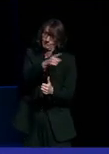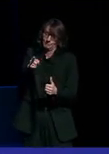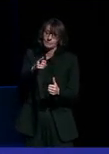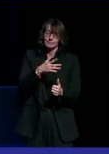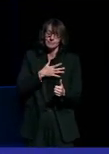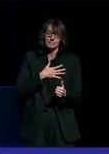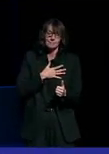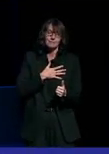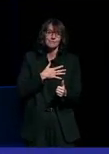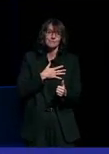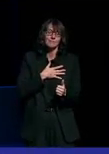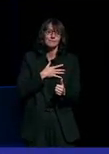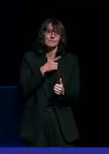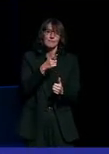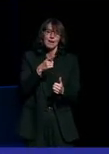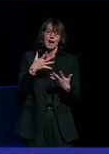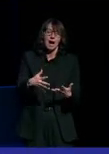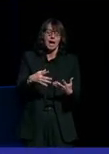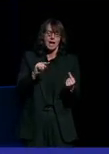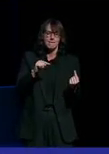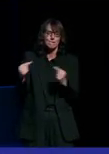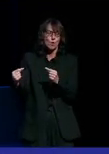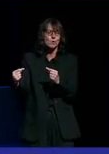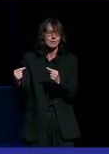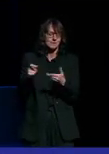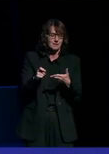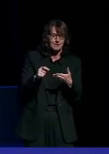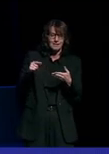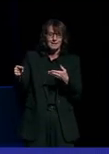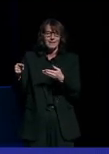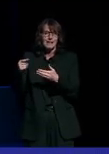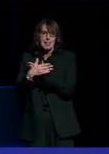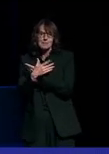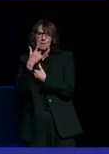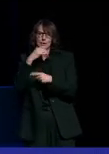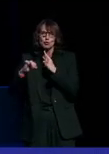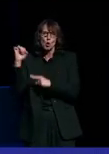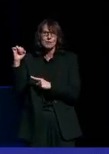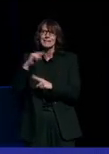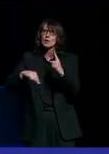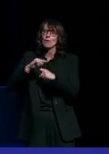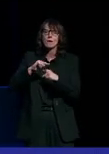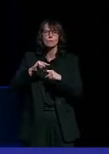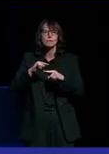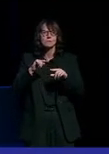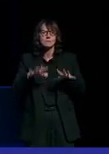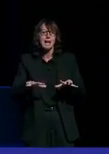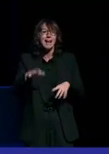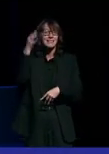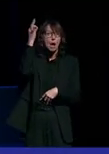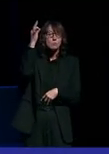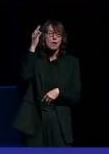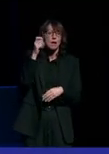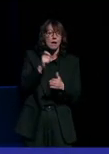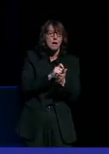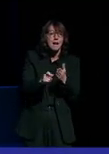you, I have fought the Lib Dems and the socialists in communities across the country as an association officer, as a councillor,